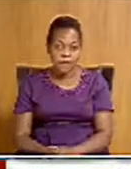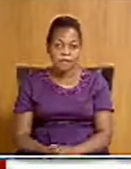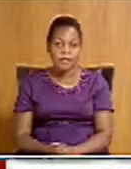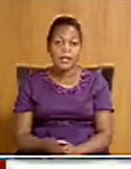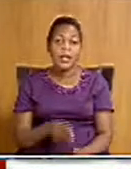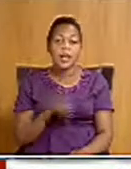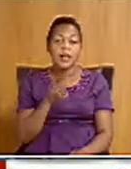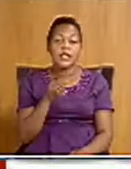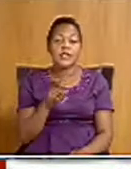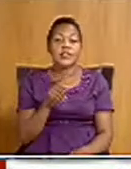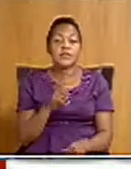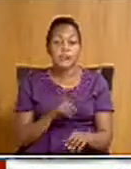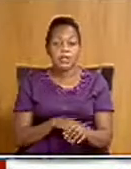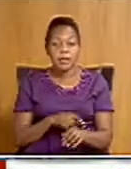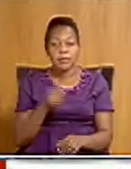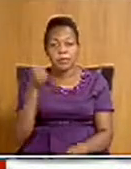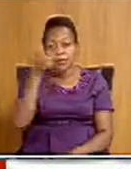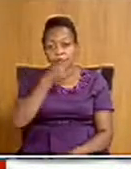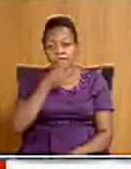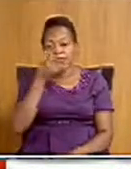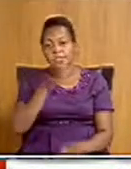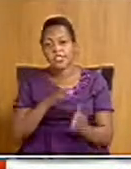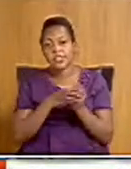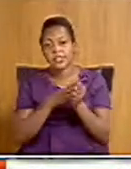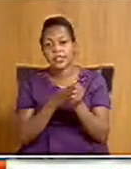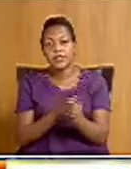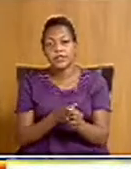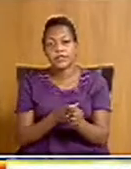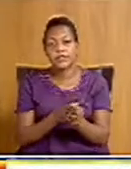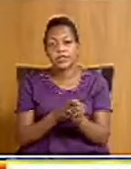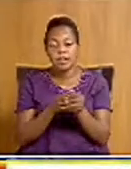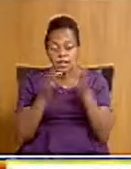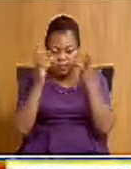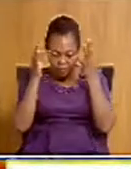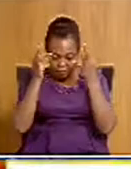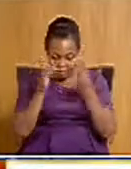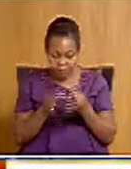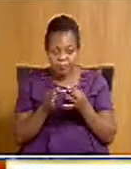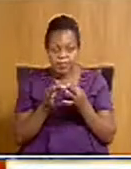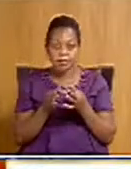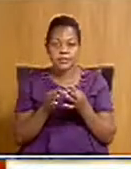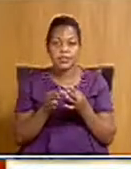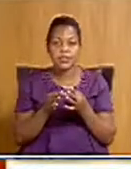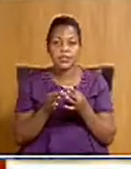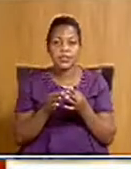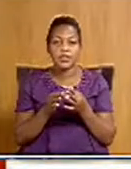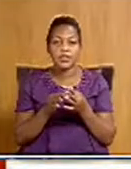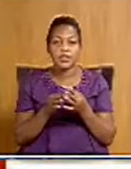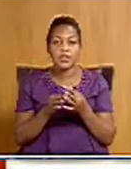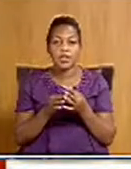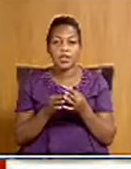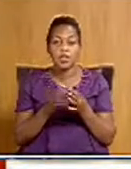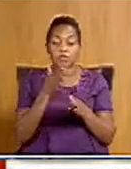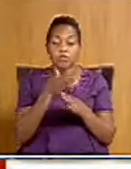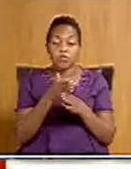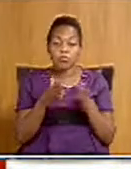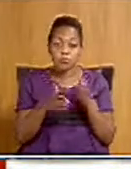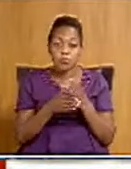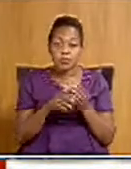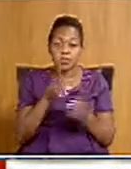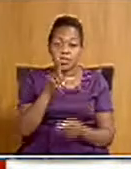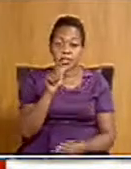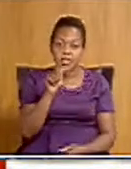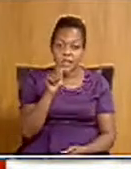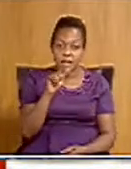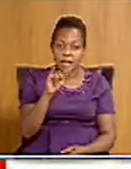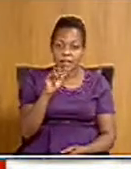If this generation of African leaders determined to build a Latin America in